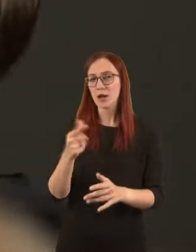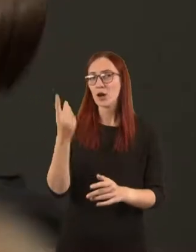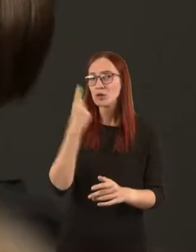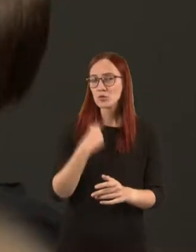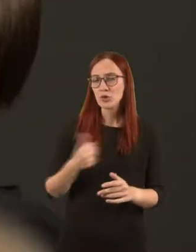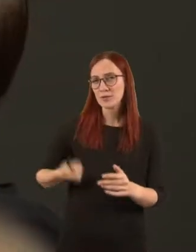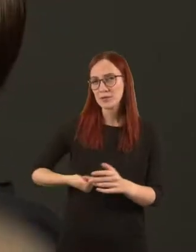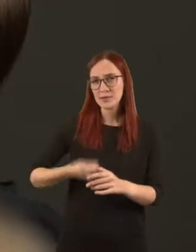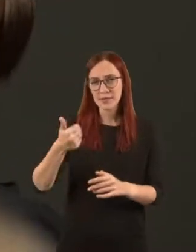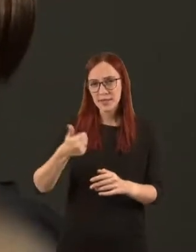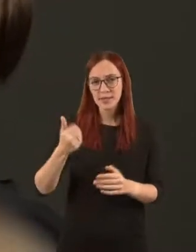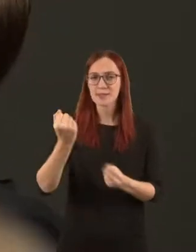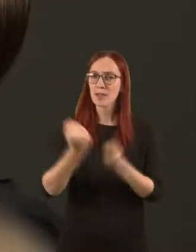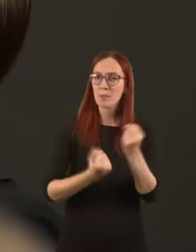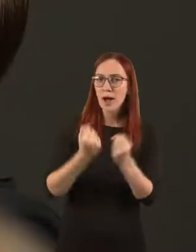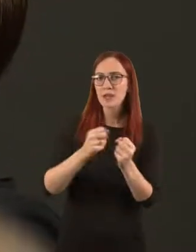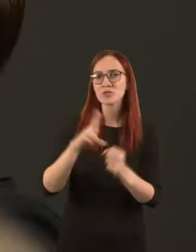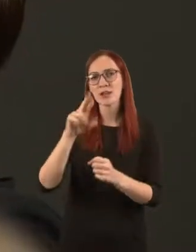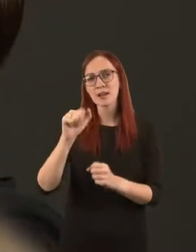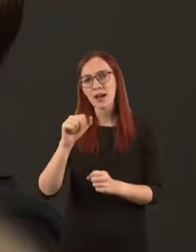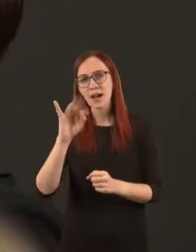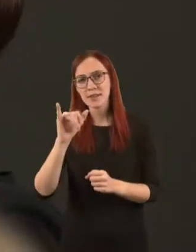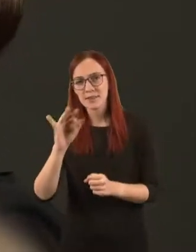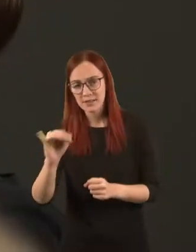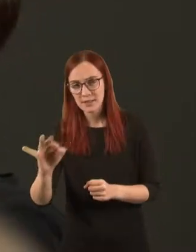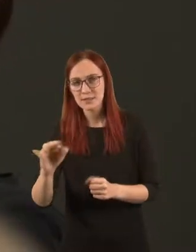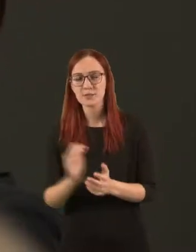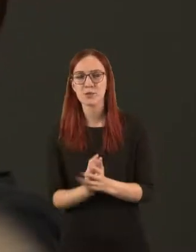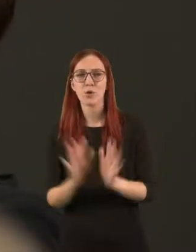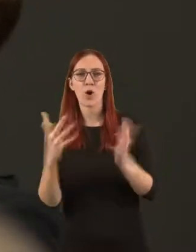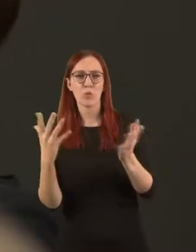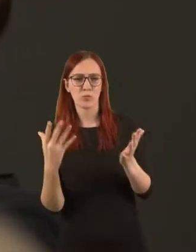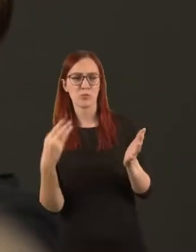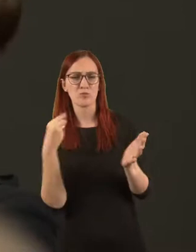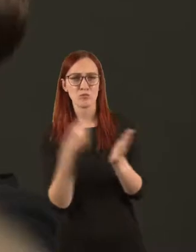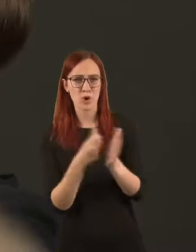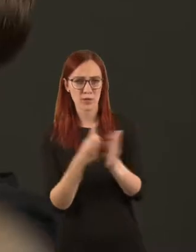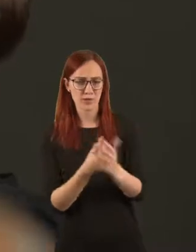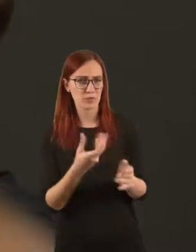to for an individual who then decides